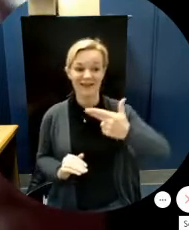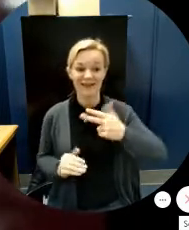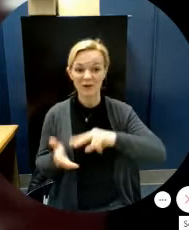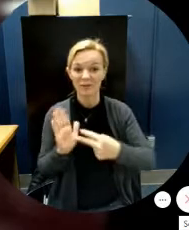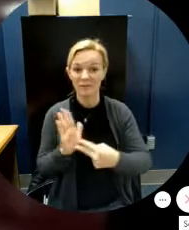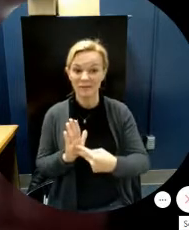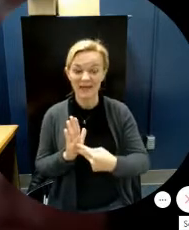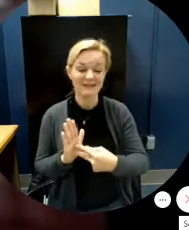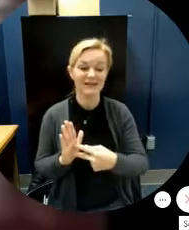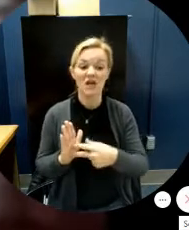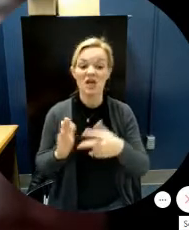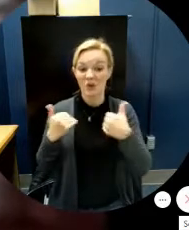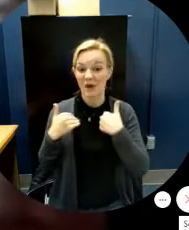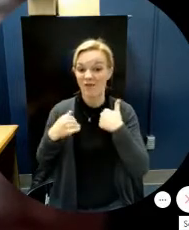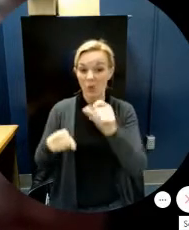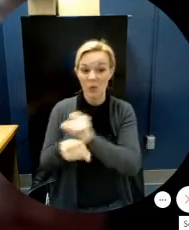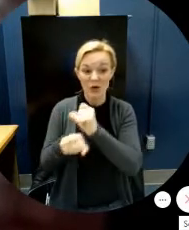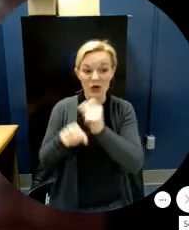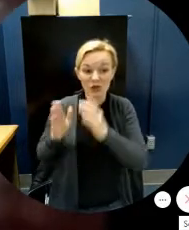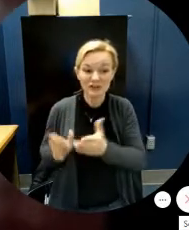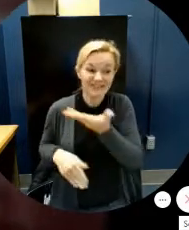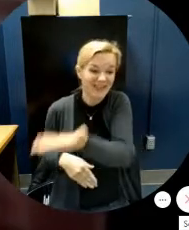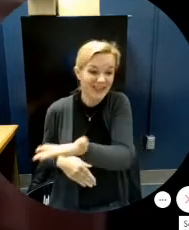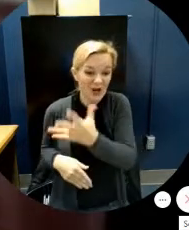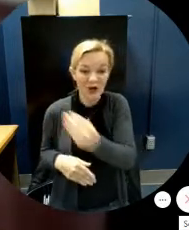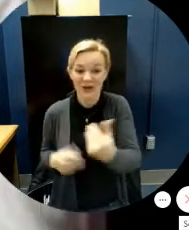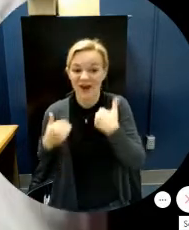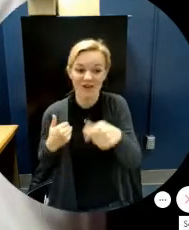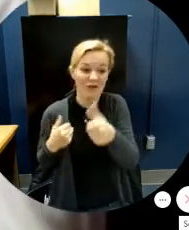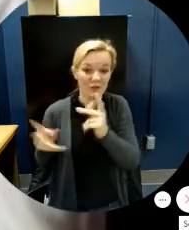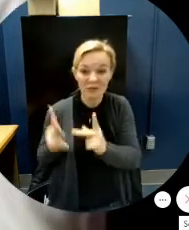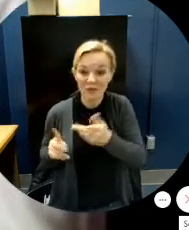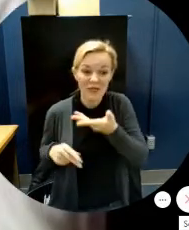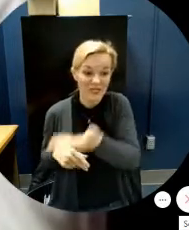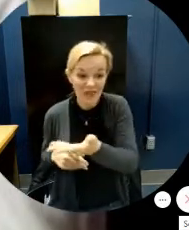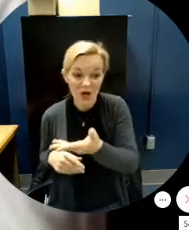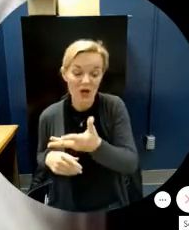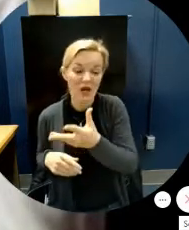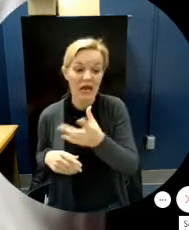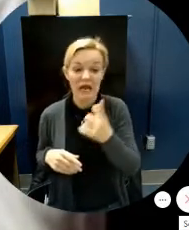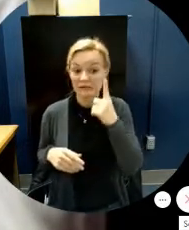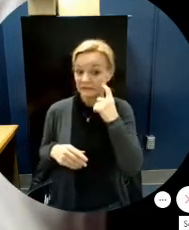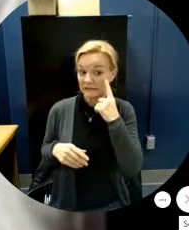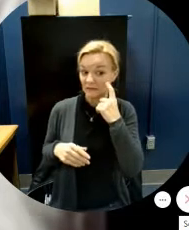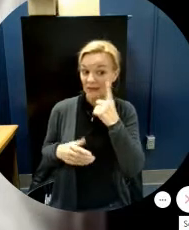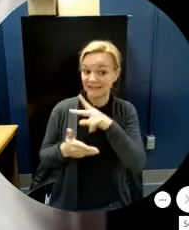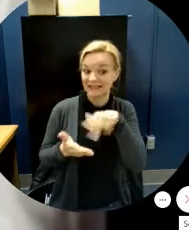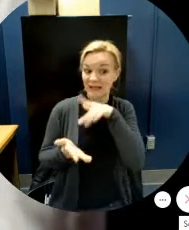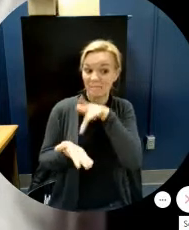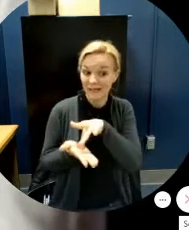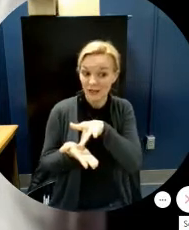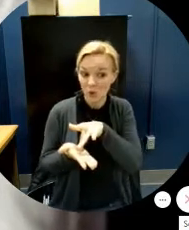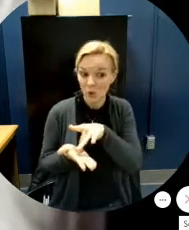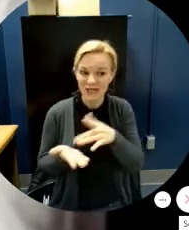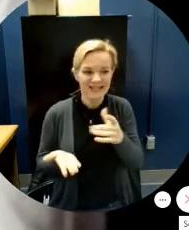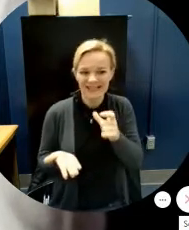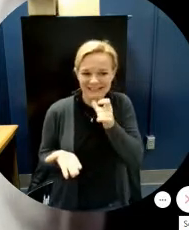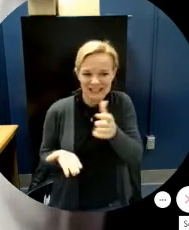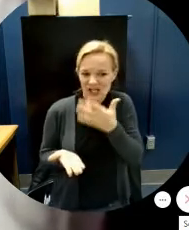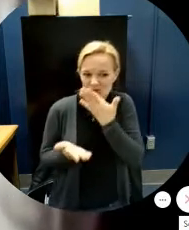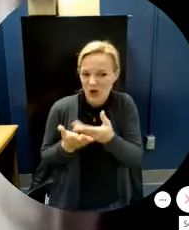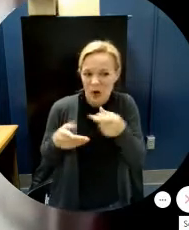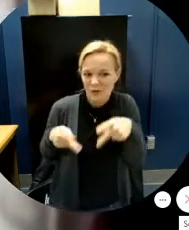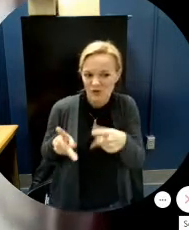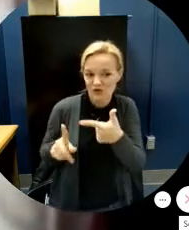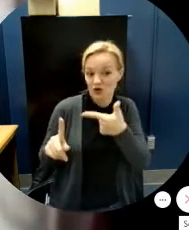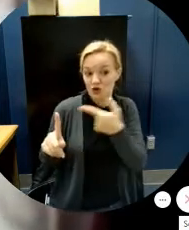a clerk standing on the right side, an elderly lady on the left side, and a suspect in the middle, and a very narrow corridor. And